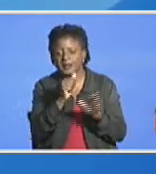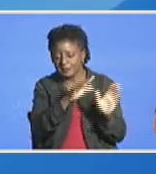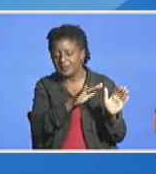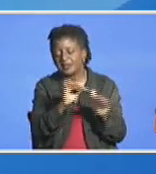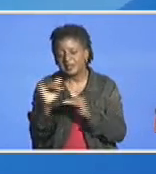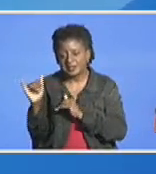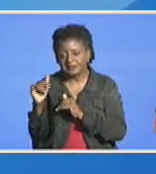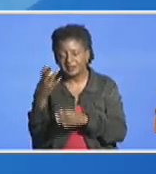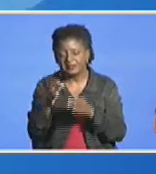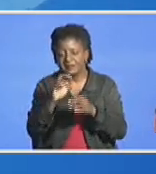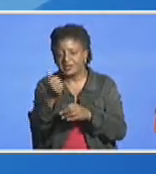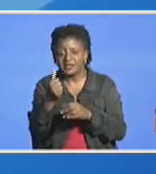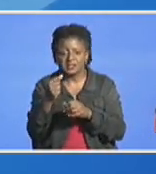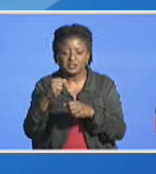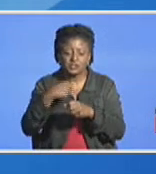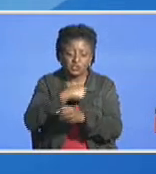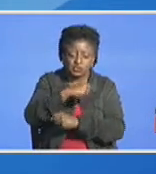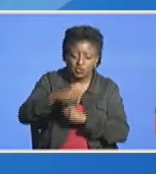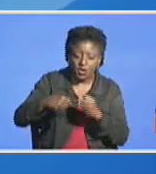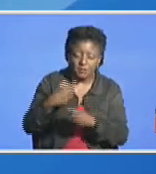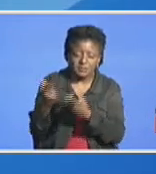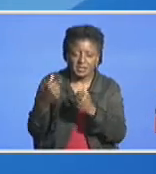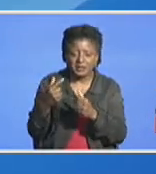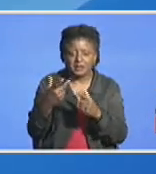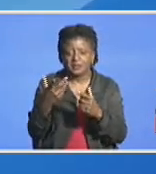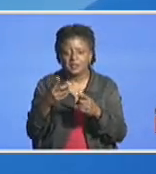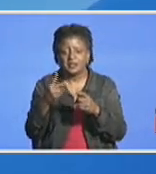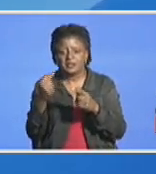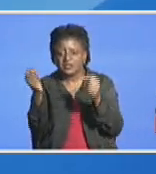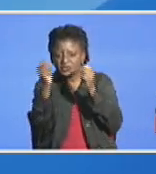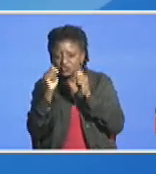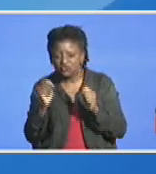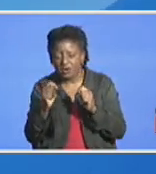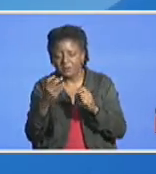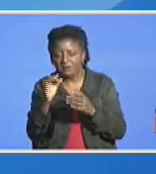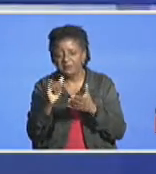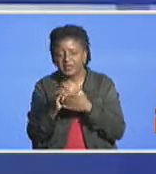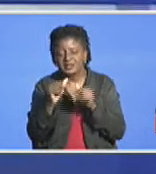bearing down on us, because, you know, the trauma of that still exists.